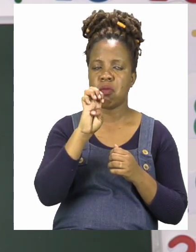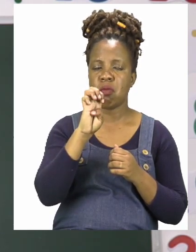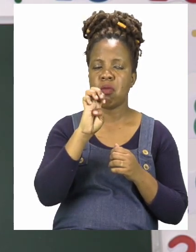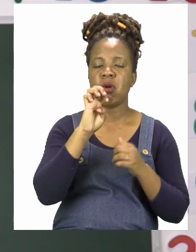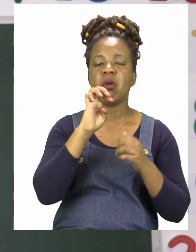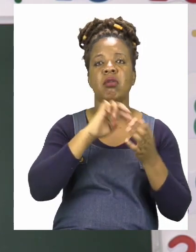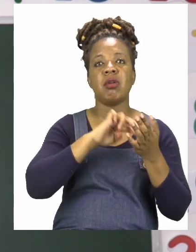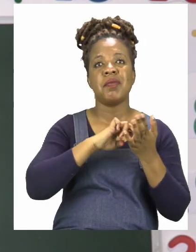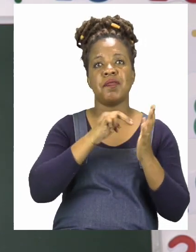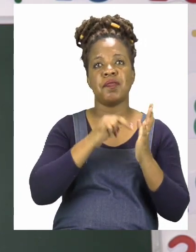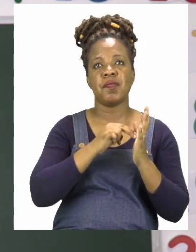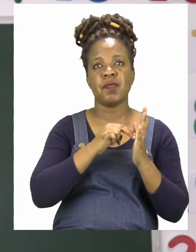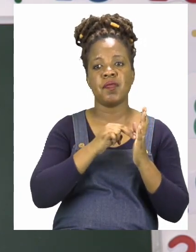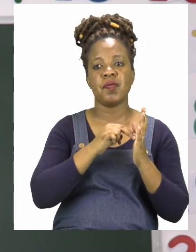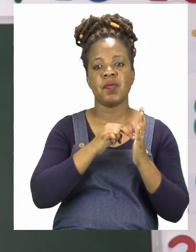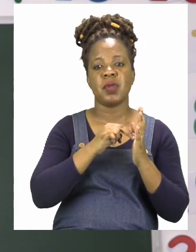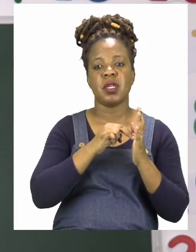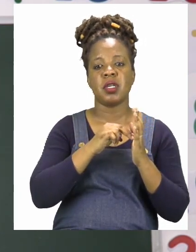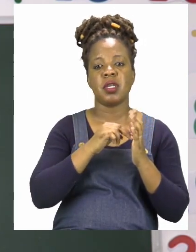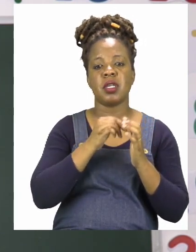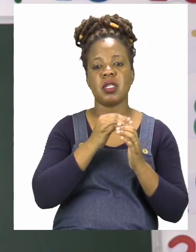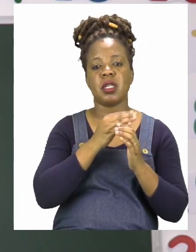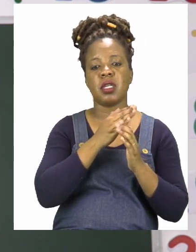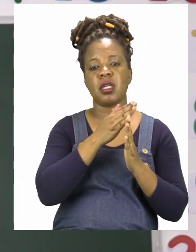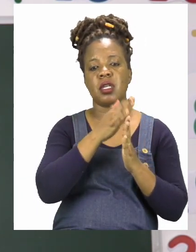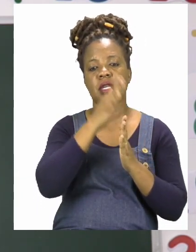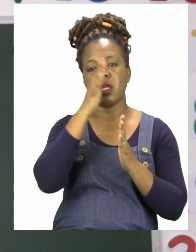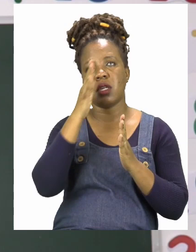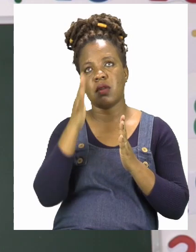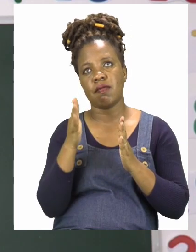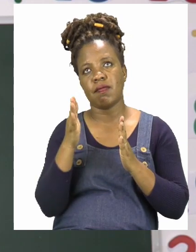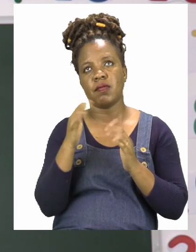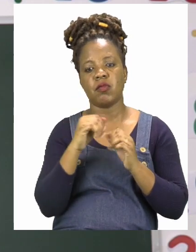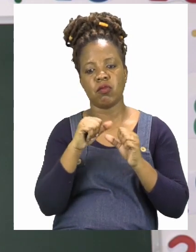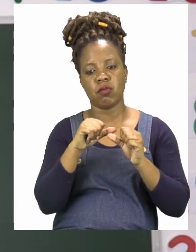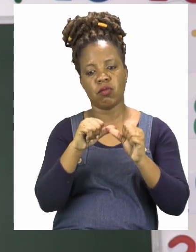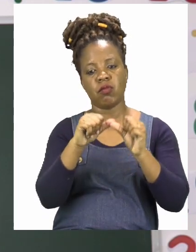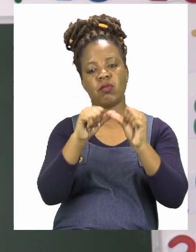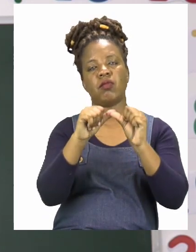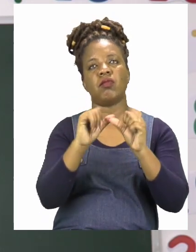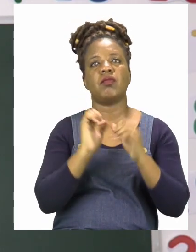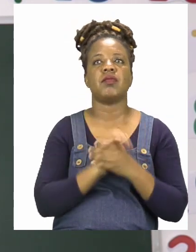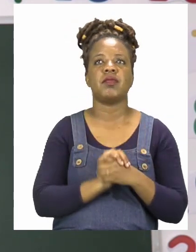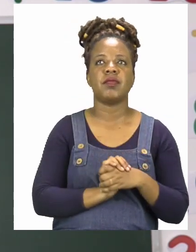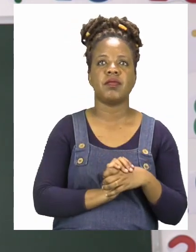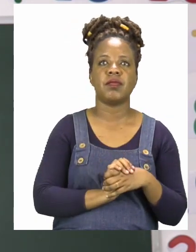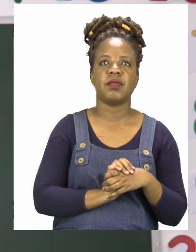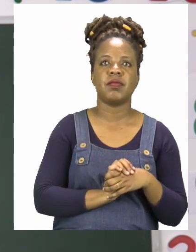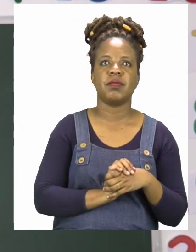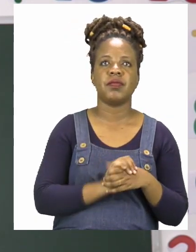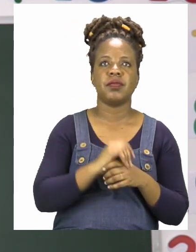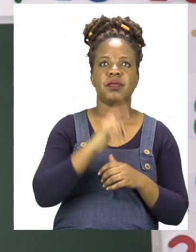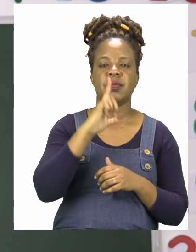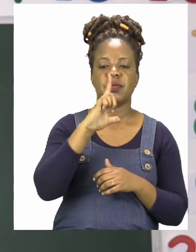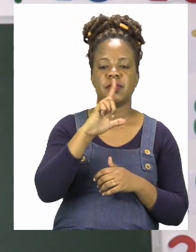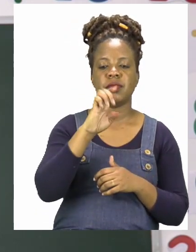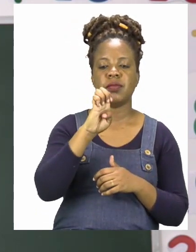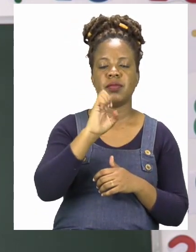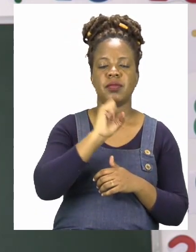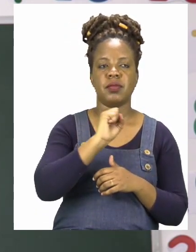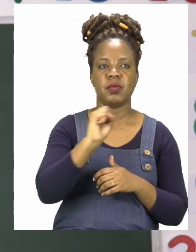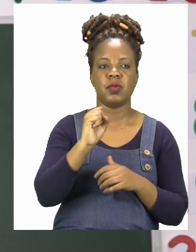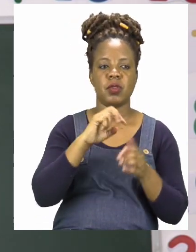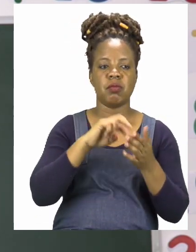in front. So more means going forward, and then less means going